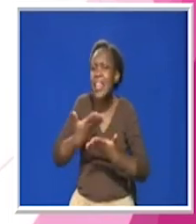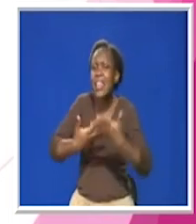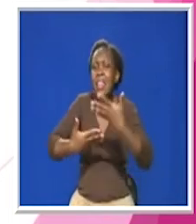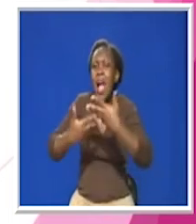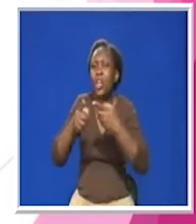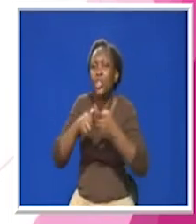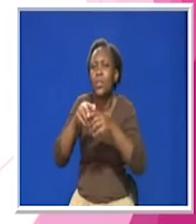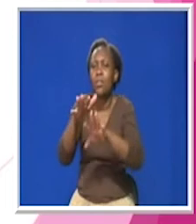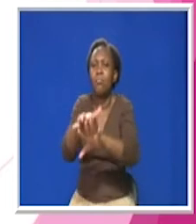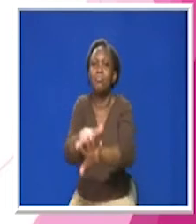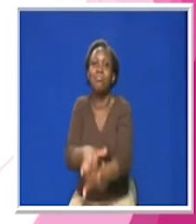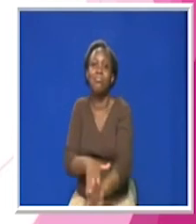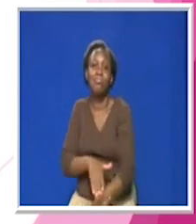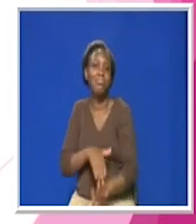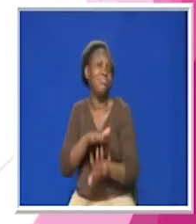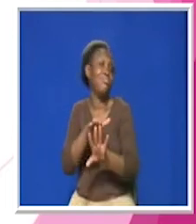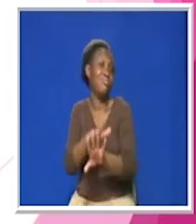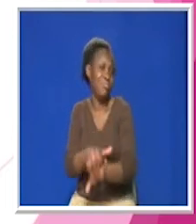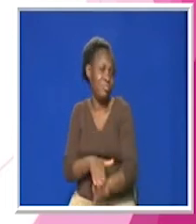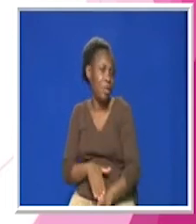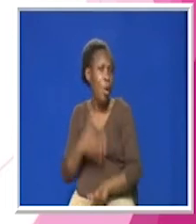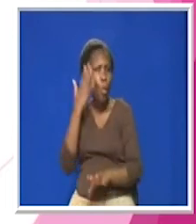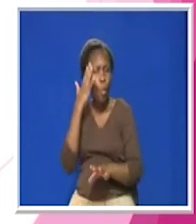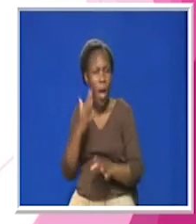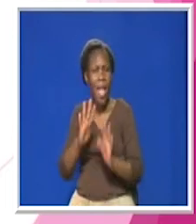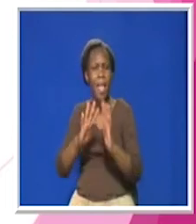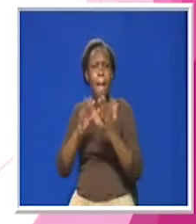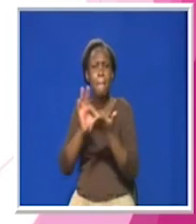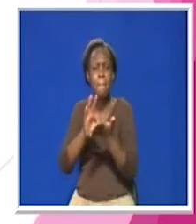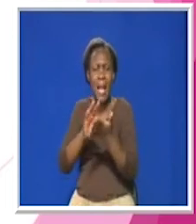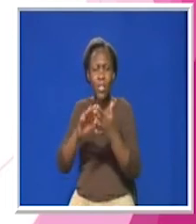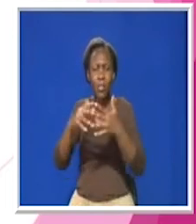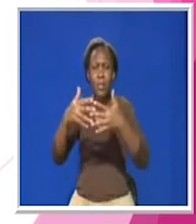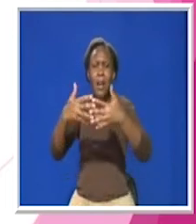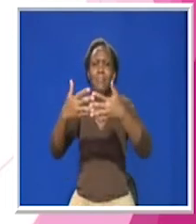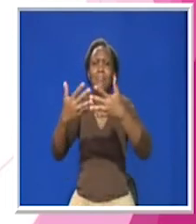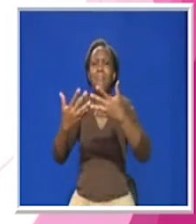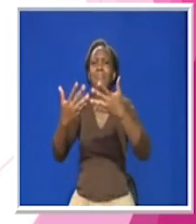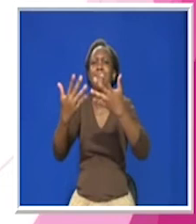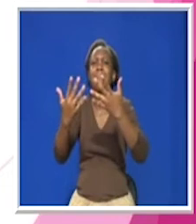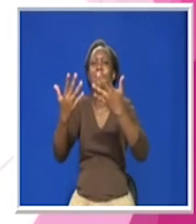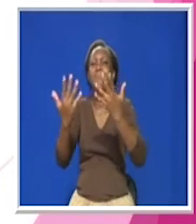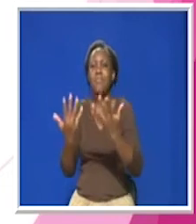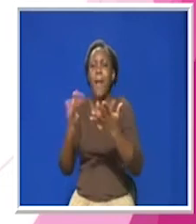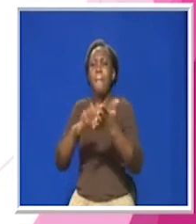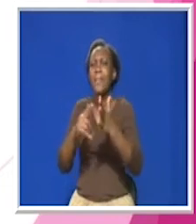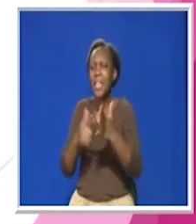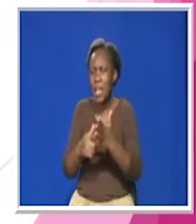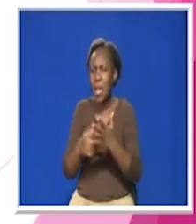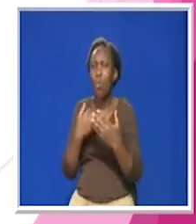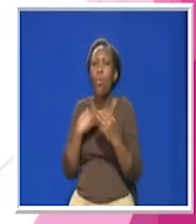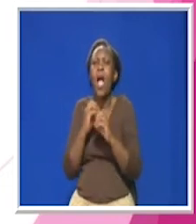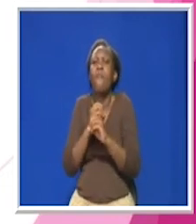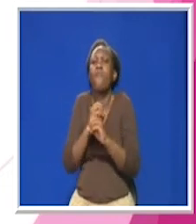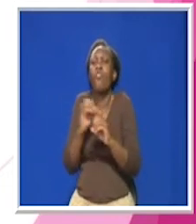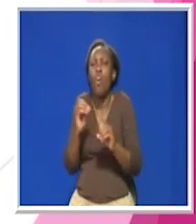slower because the particles are far apart, and hence there is fewer chances of effective